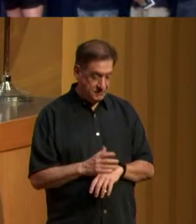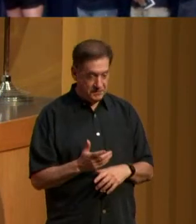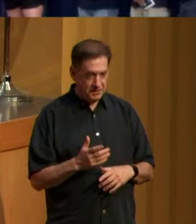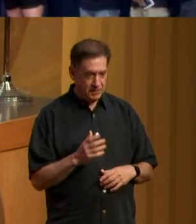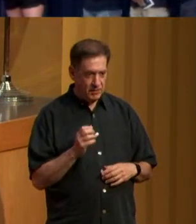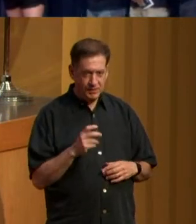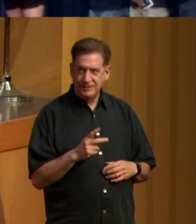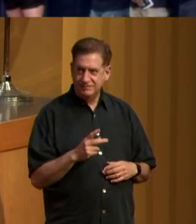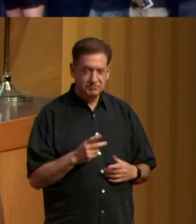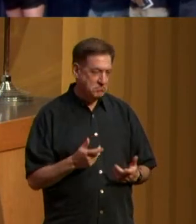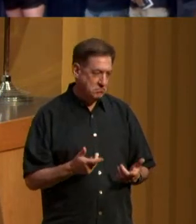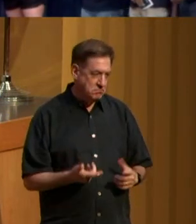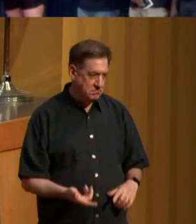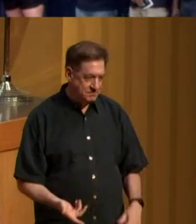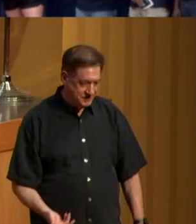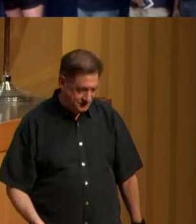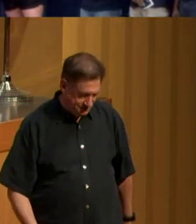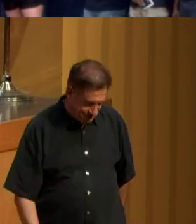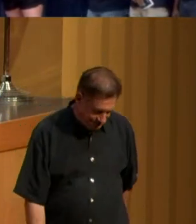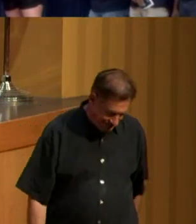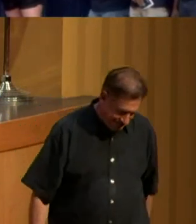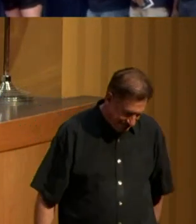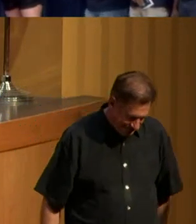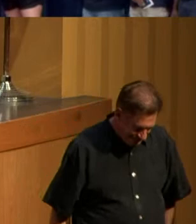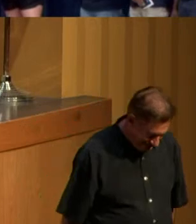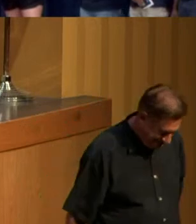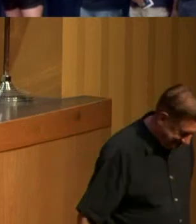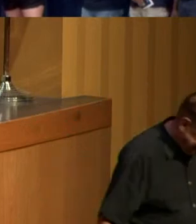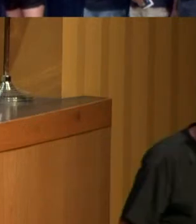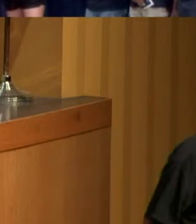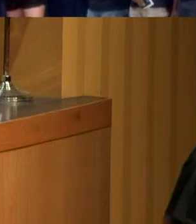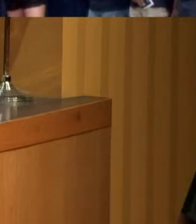Okay, so yeah, go Bears.